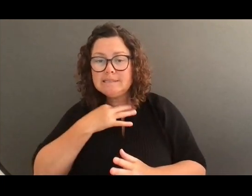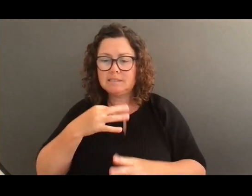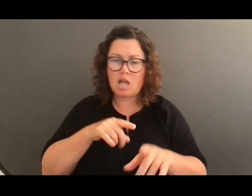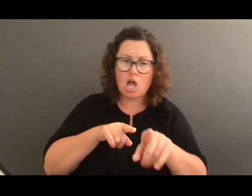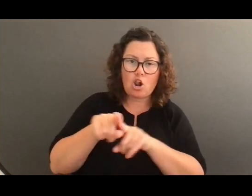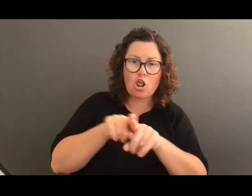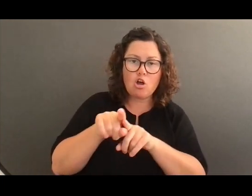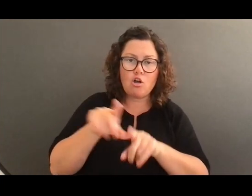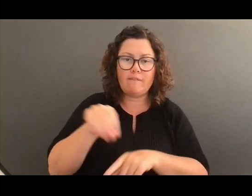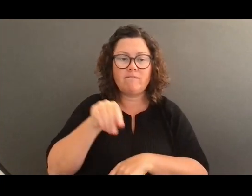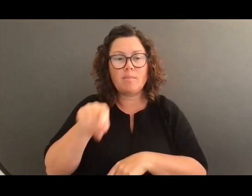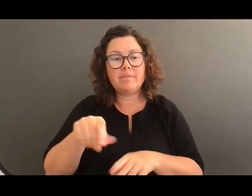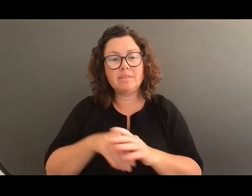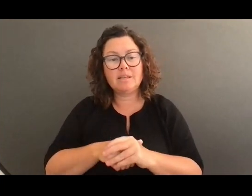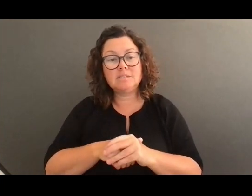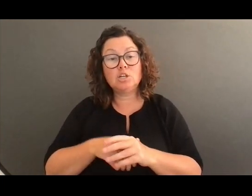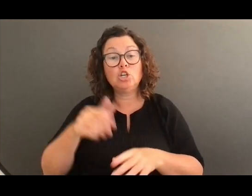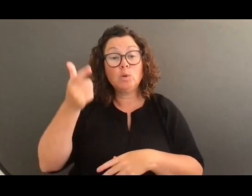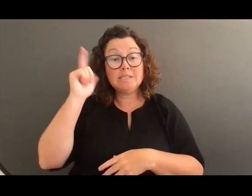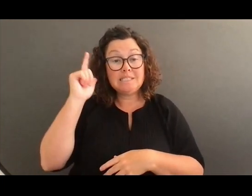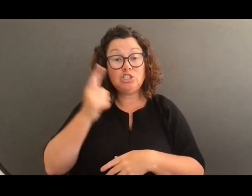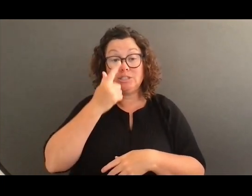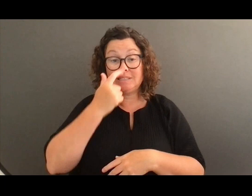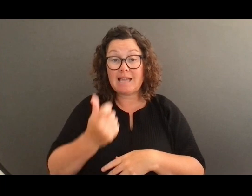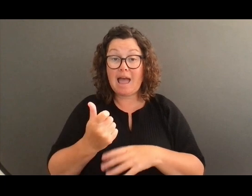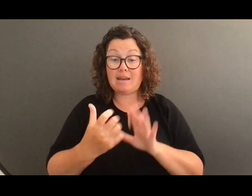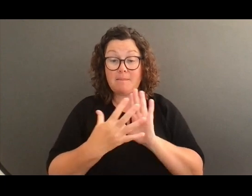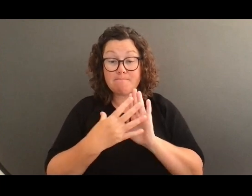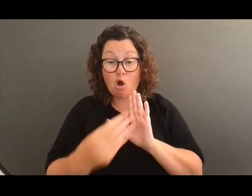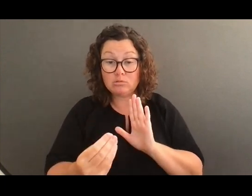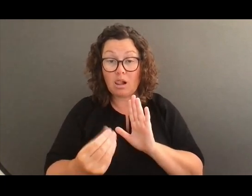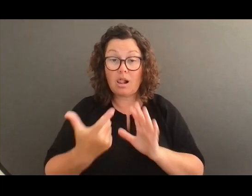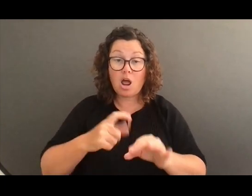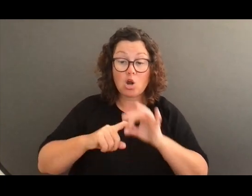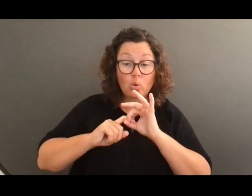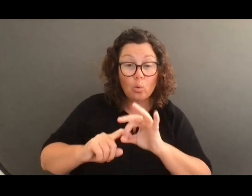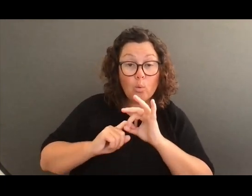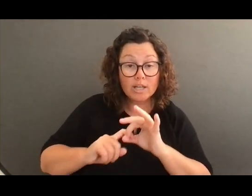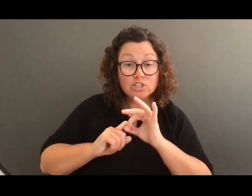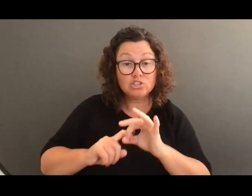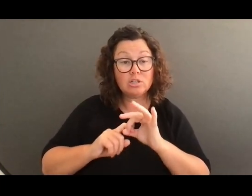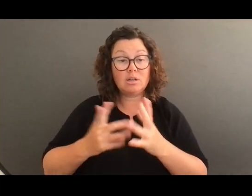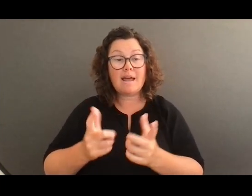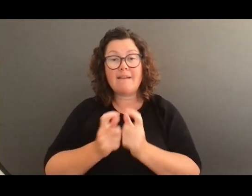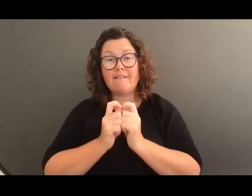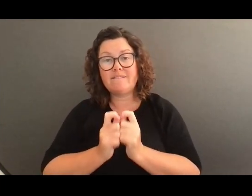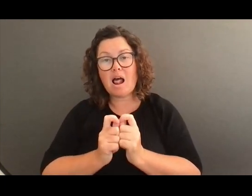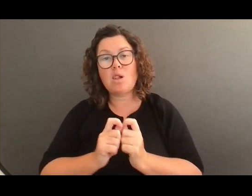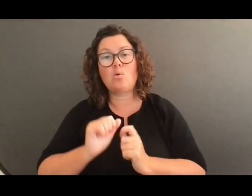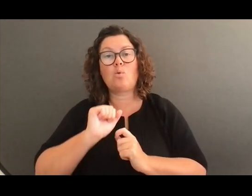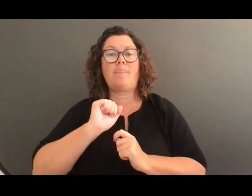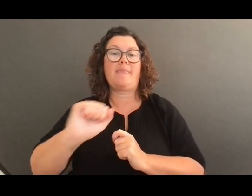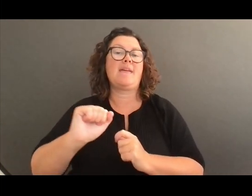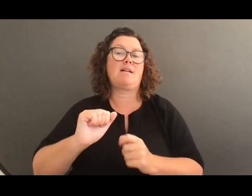questioning stance and the making of connections, and in the process value originality and the generation